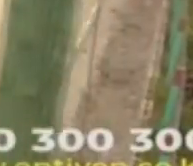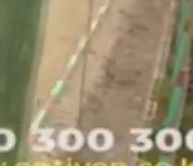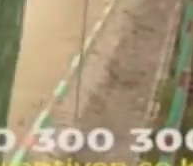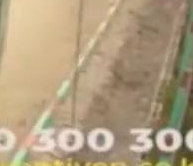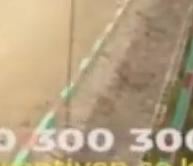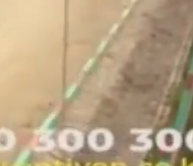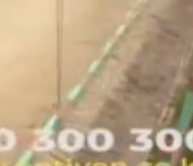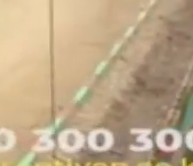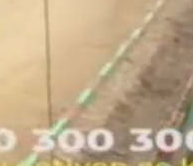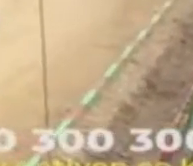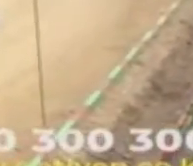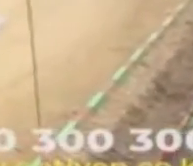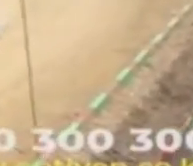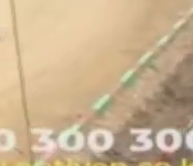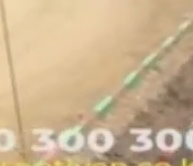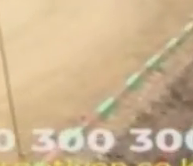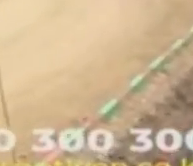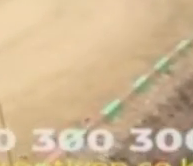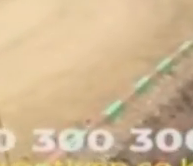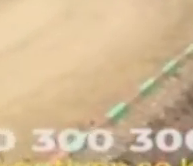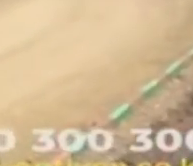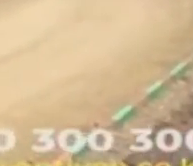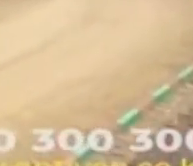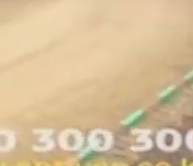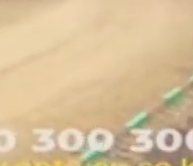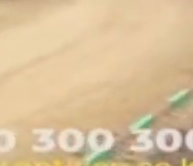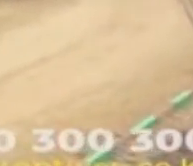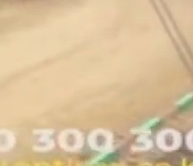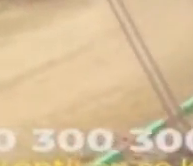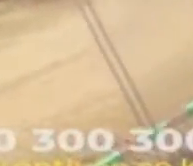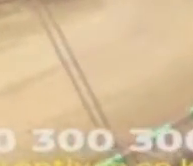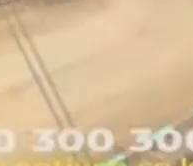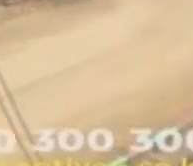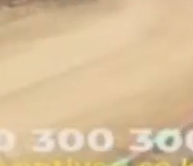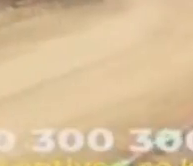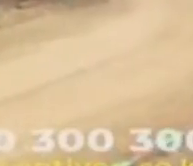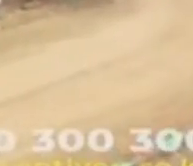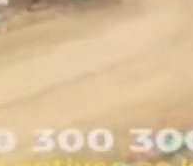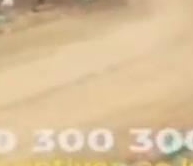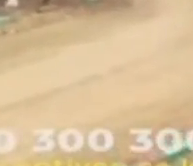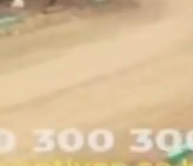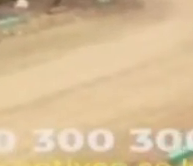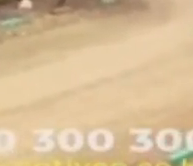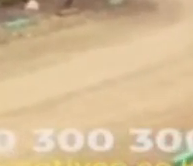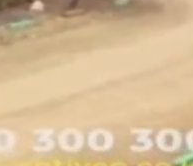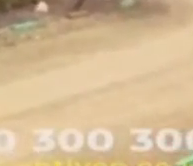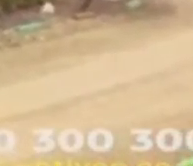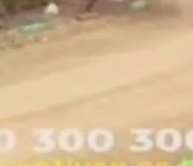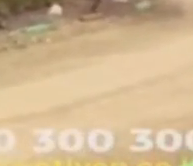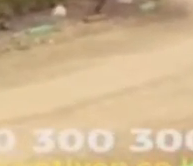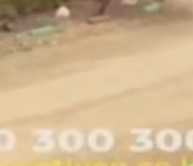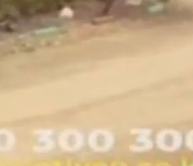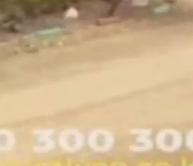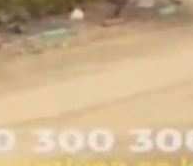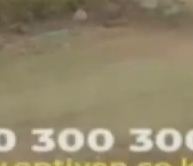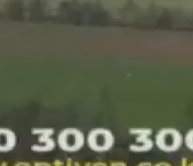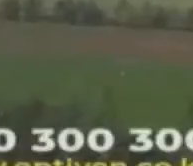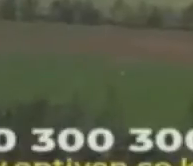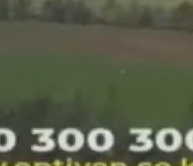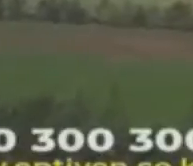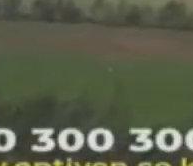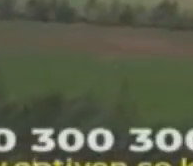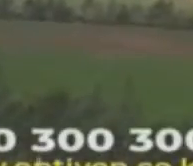Optiven. This gated community is fully developed, filled with ultra-modern value additions. Call us today on